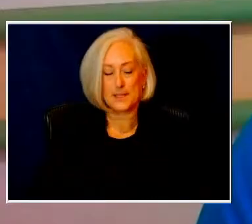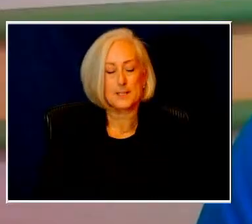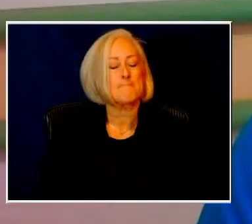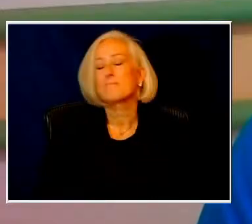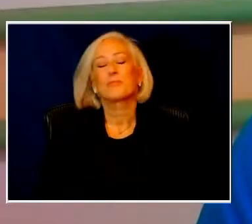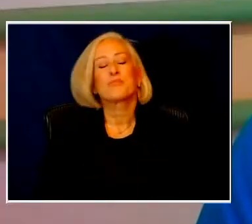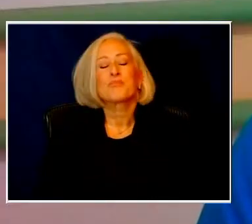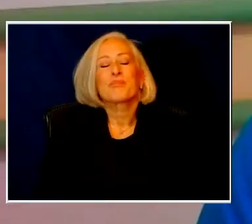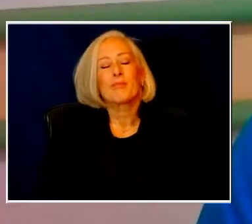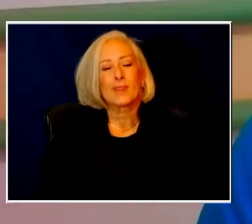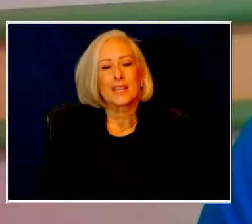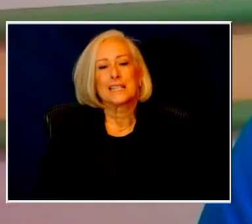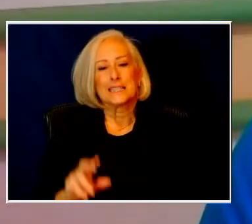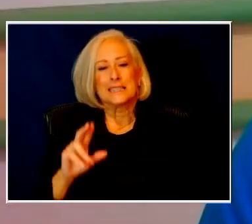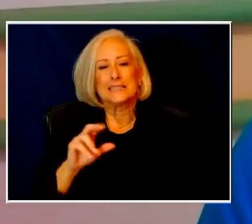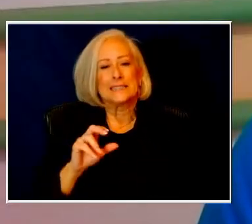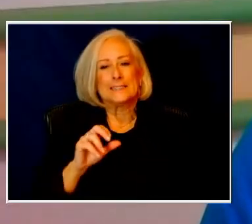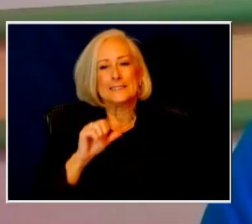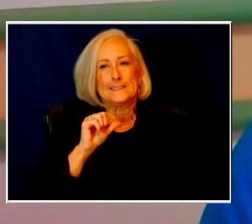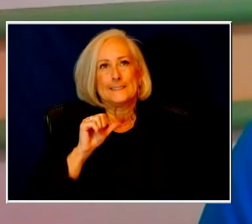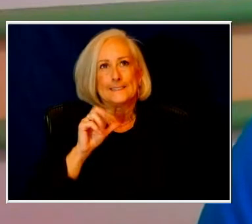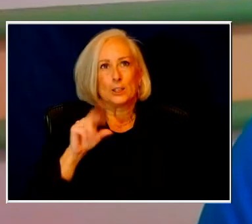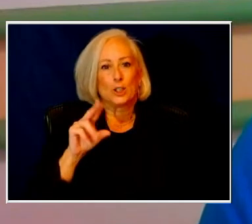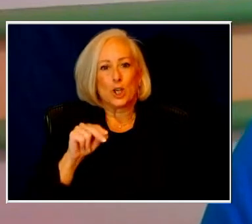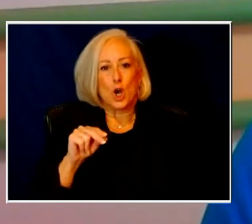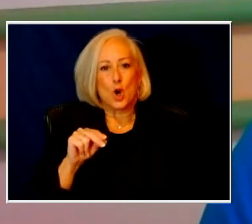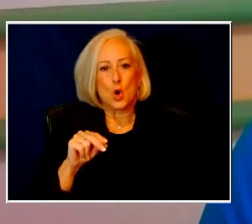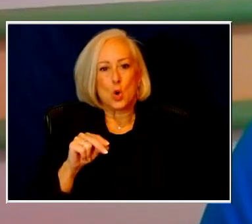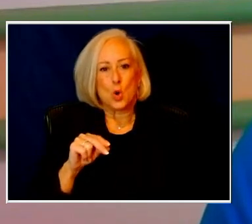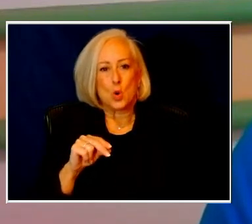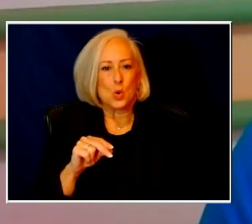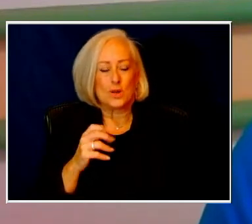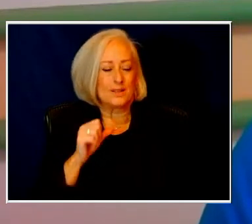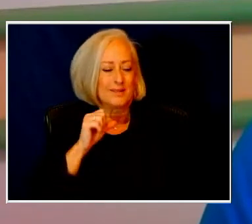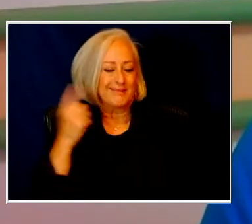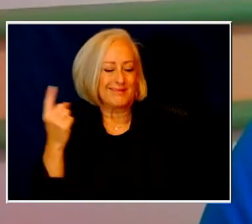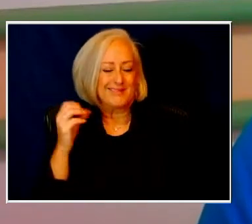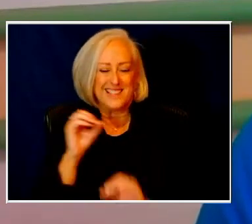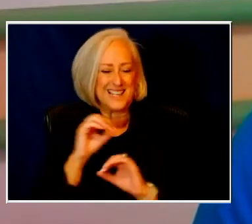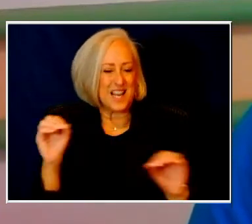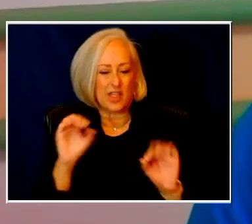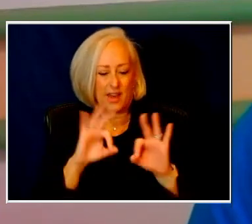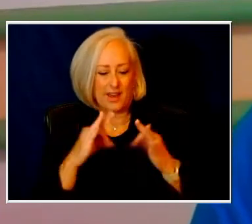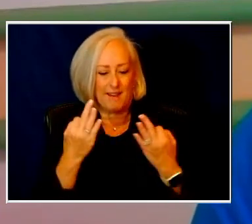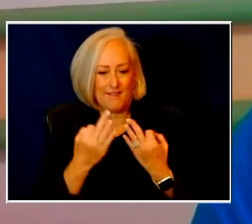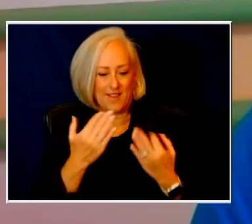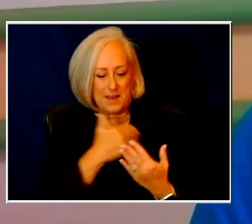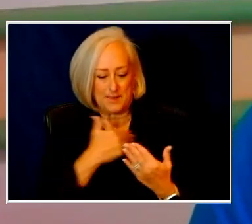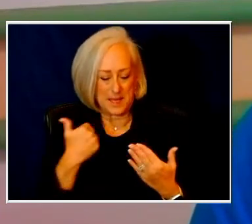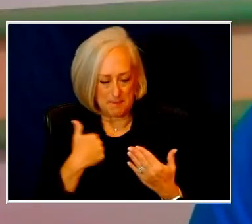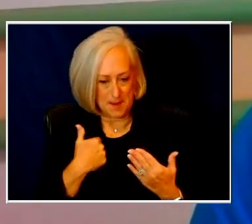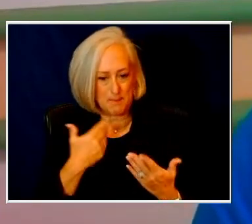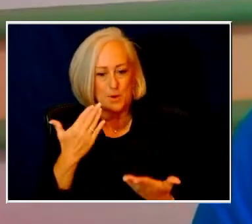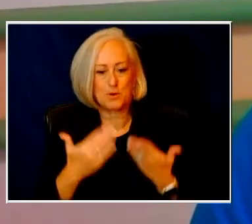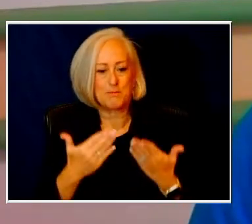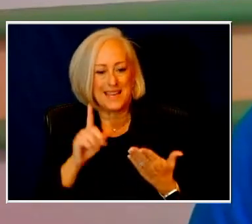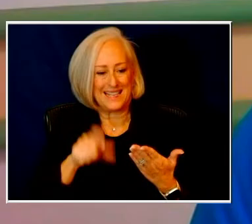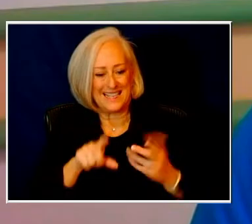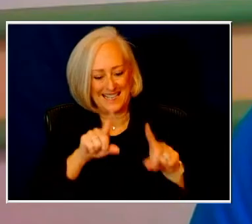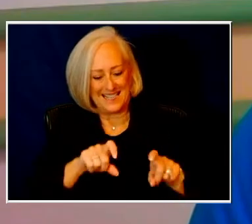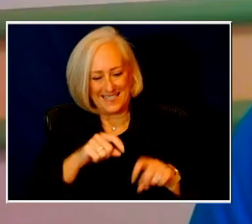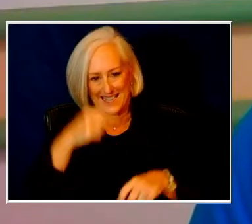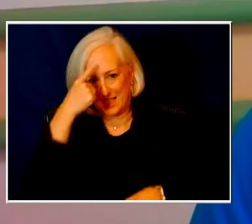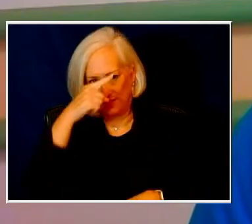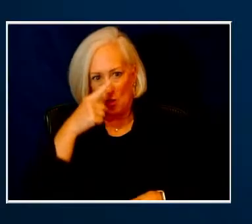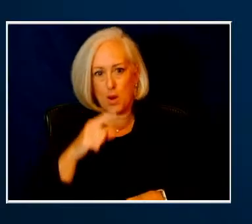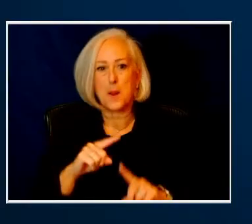not that like a family member would have to be screened for or anything like that. There are some mutations that happen, but not that anything she was born